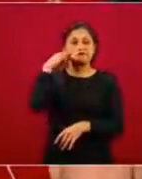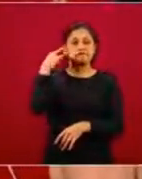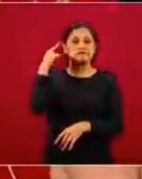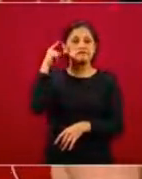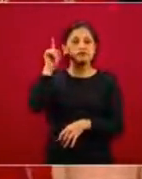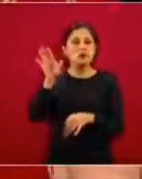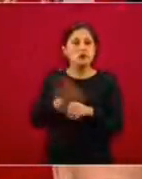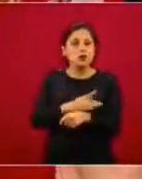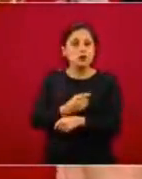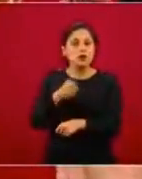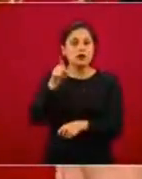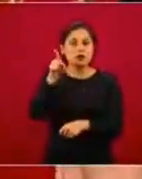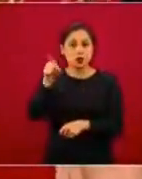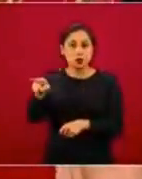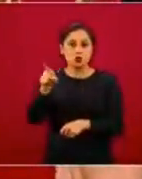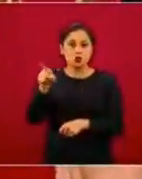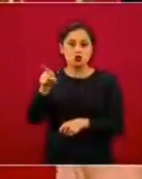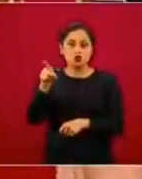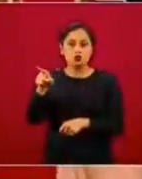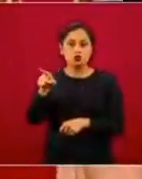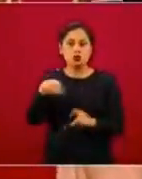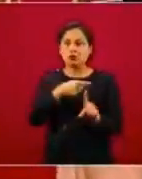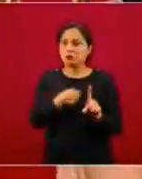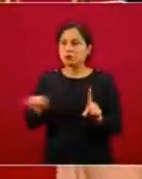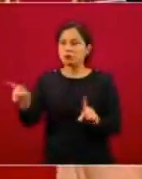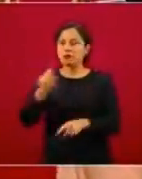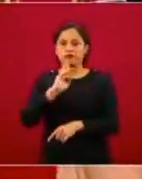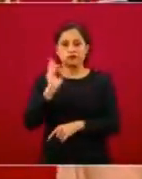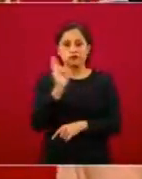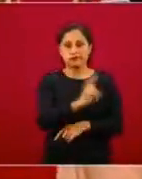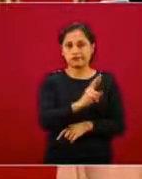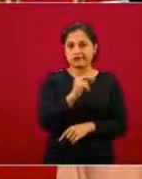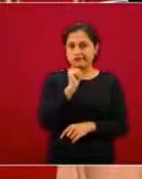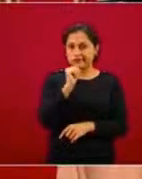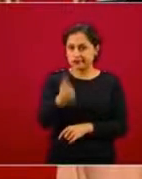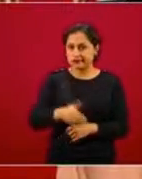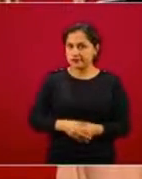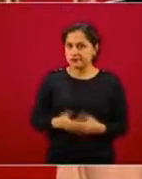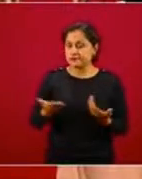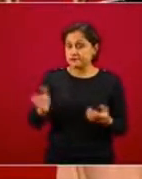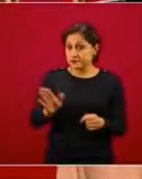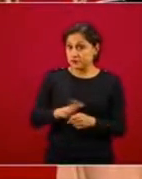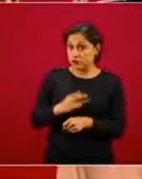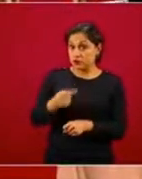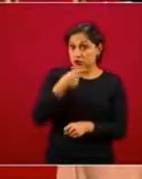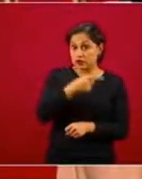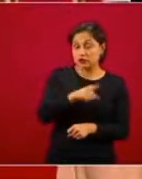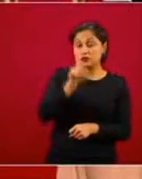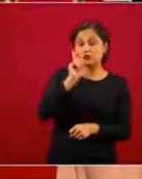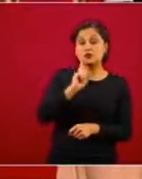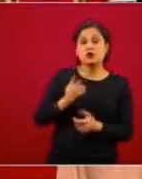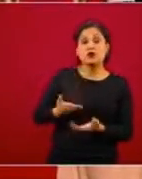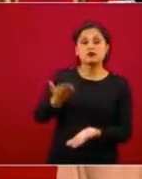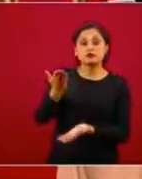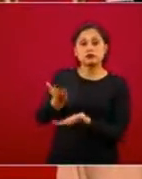offended that you had been evading her questions.